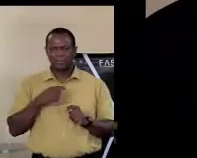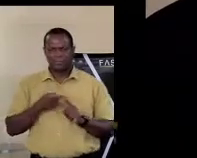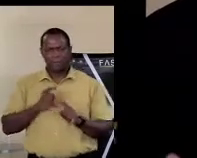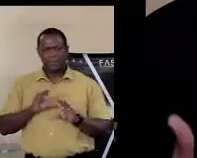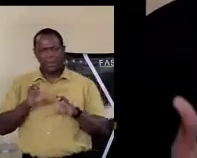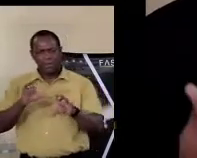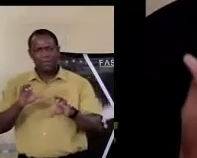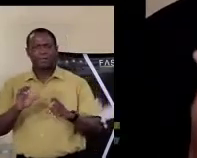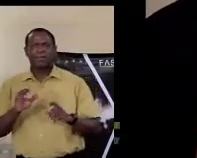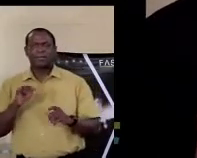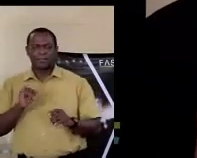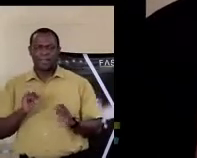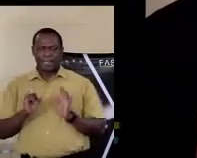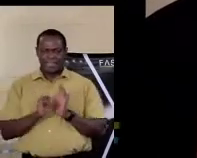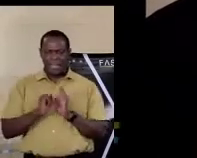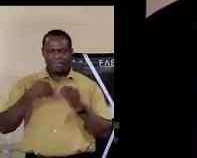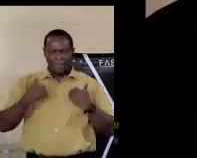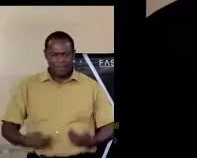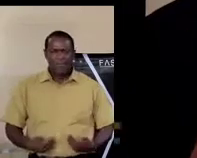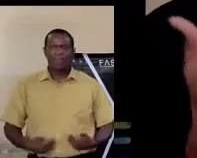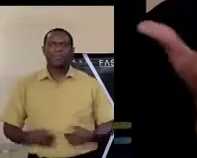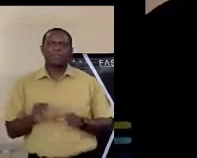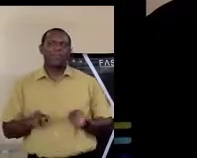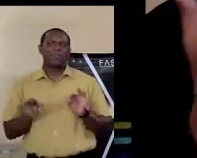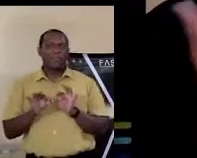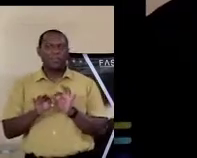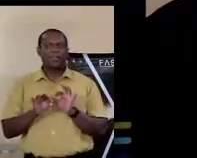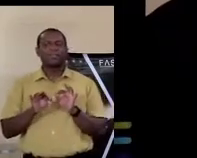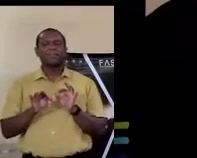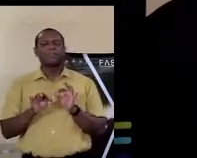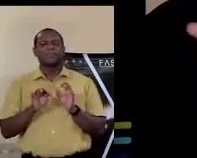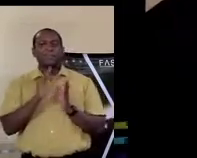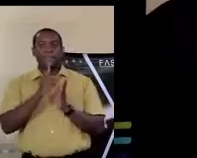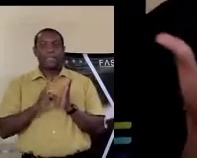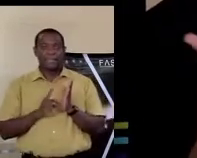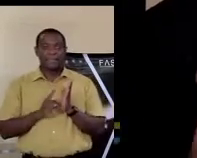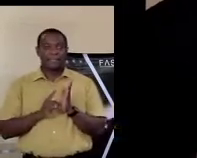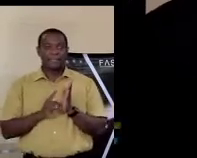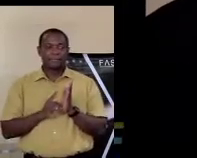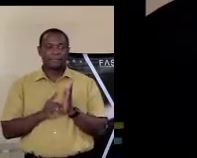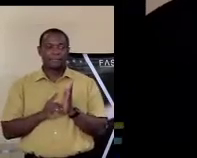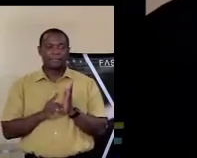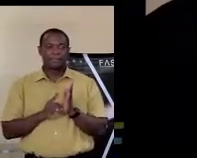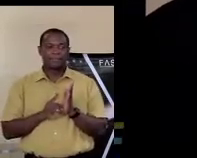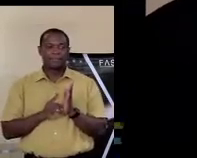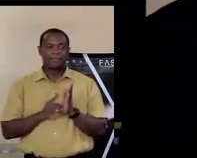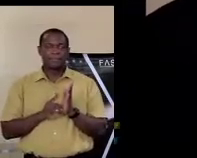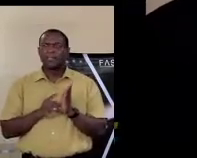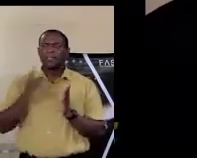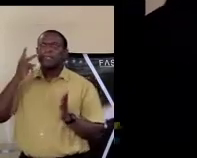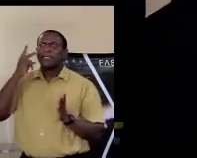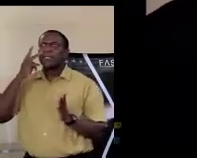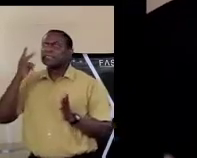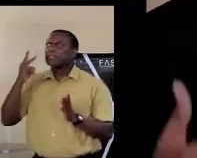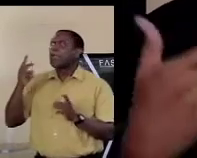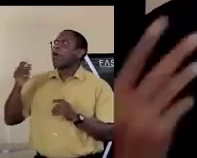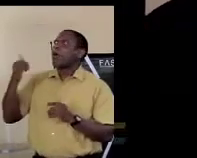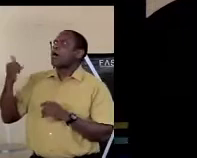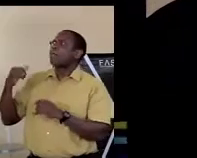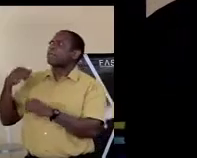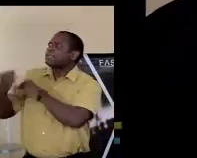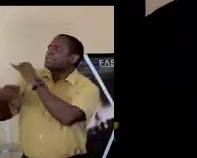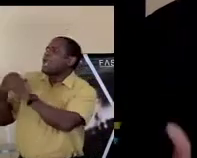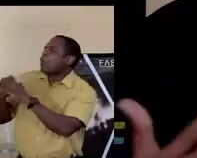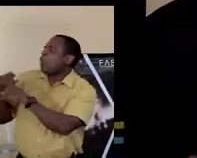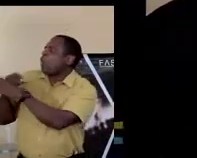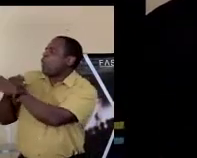designers do a fast 5-minute copycat of what they see abroad, and you know, this is European and that